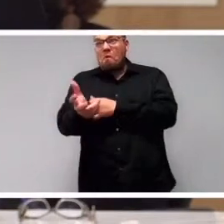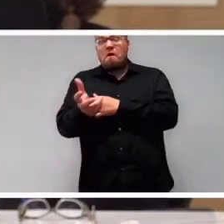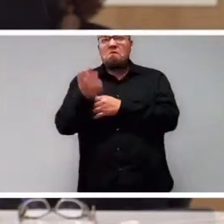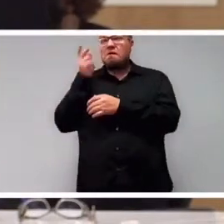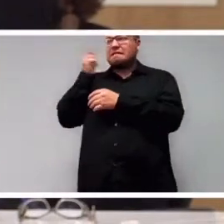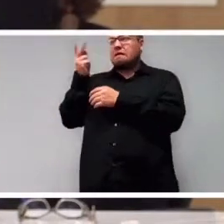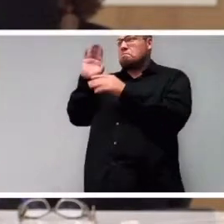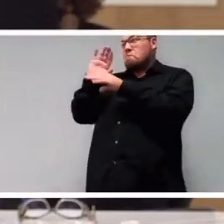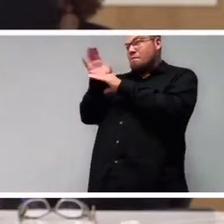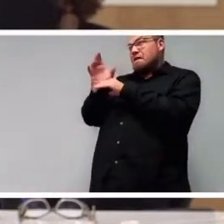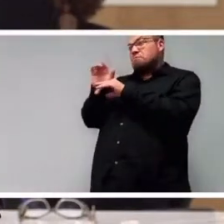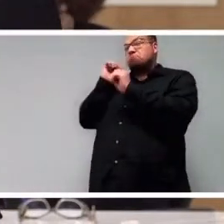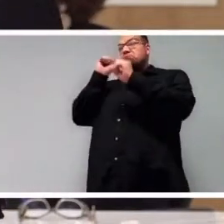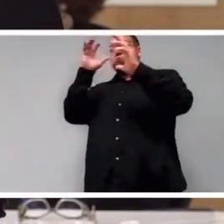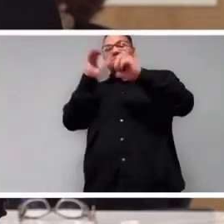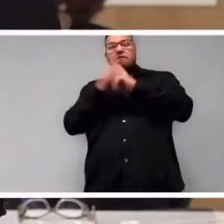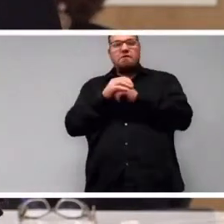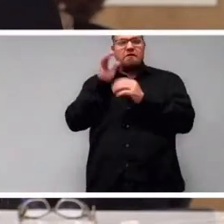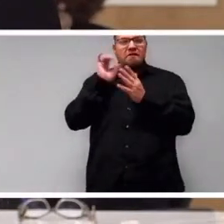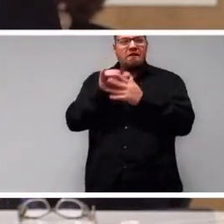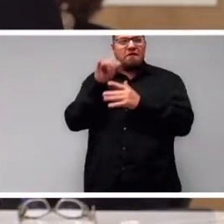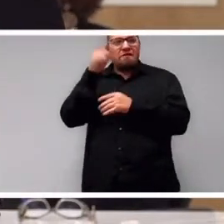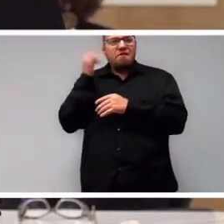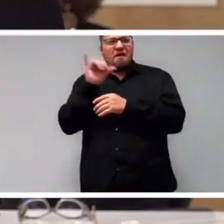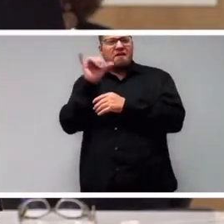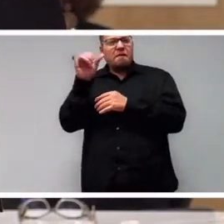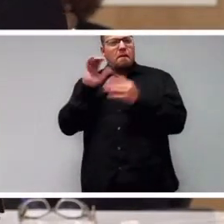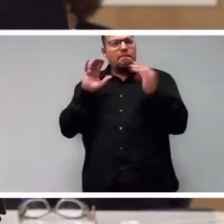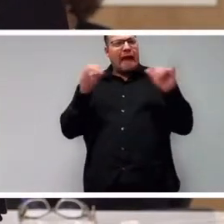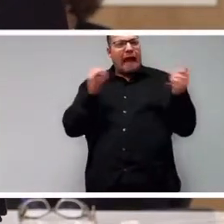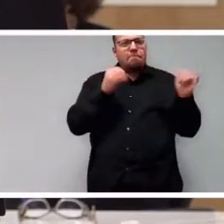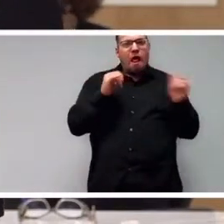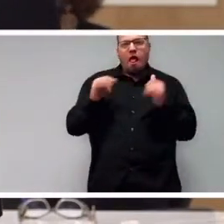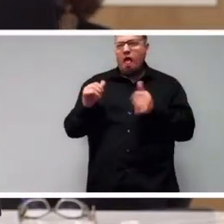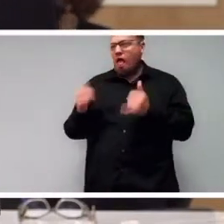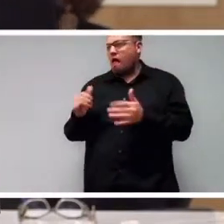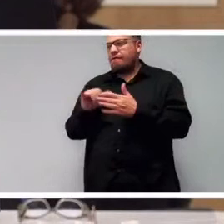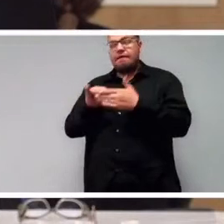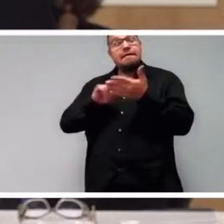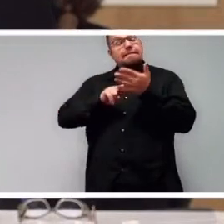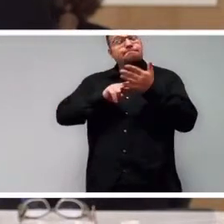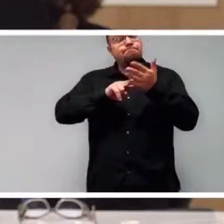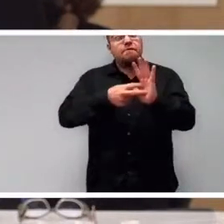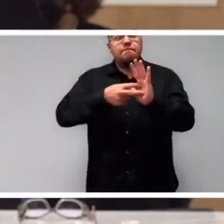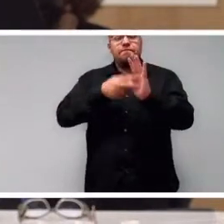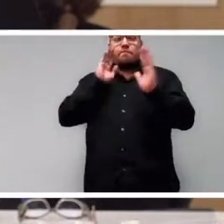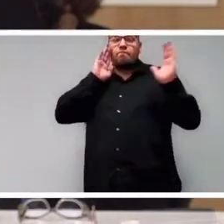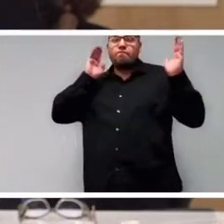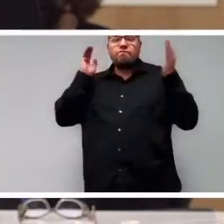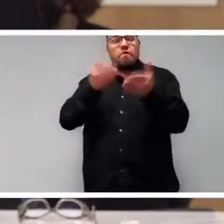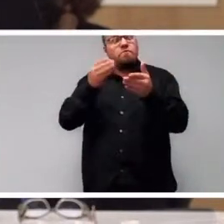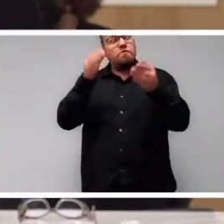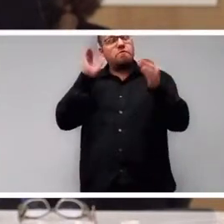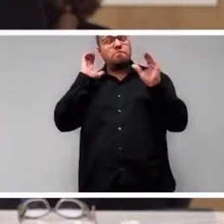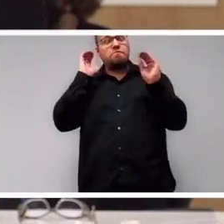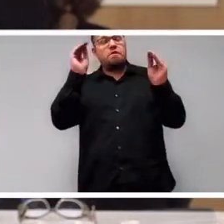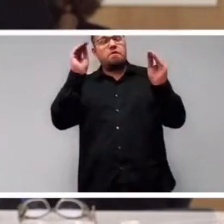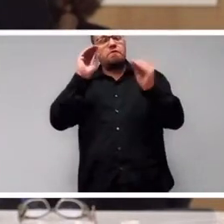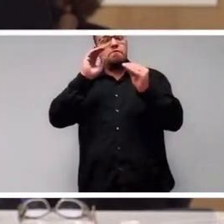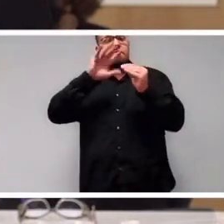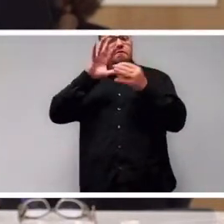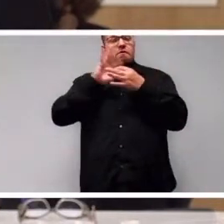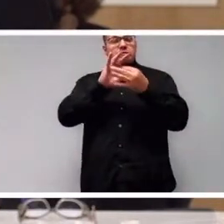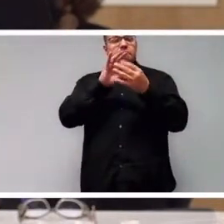looks sometimes on the outside like play, there's a very intentional scope and sequence to our instruction around this. And so students